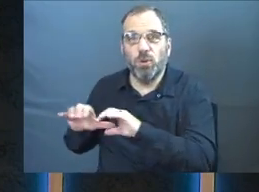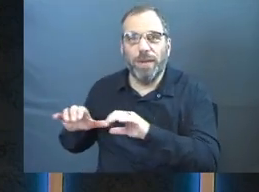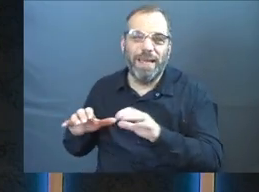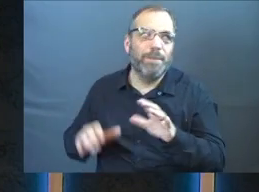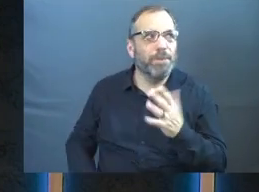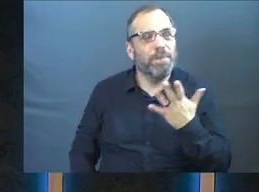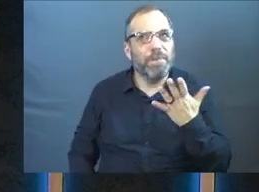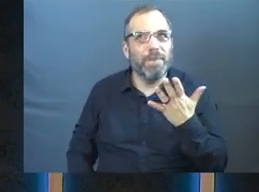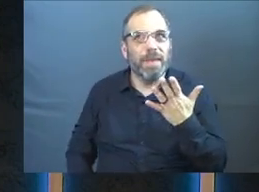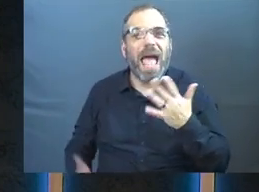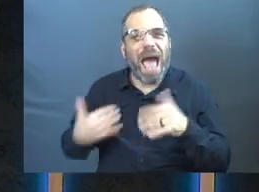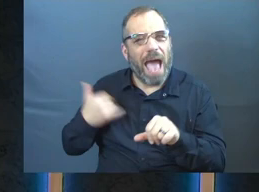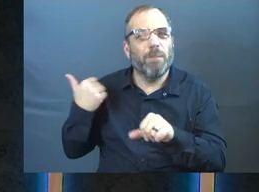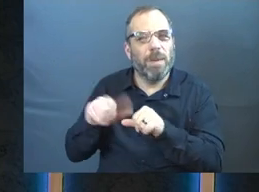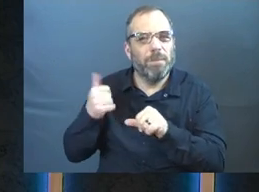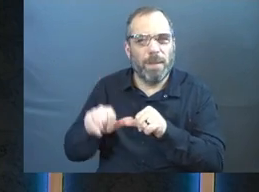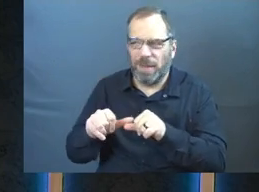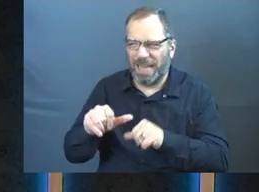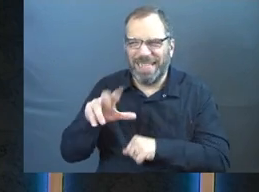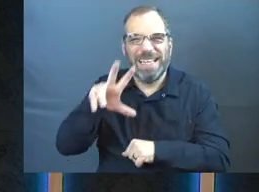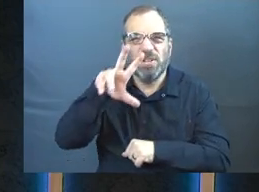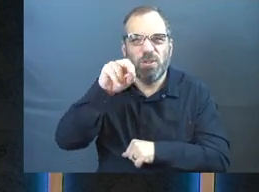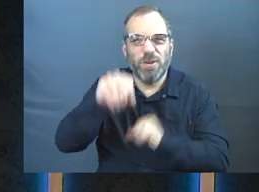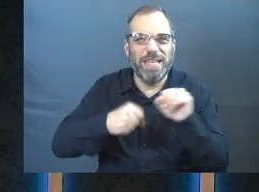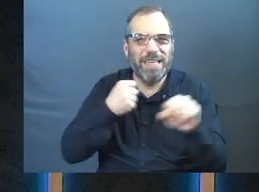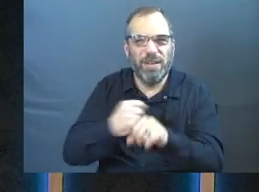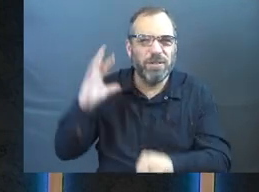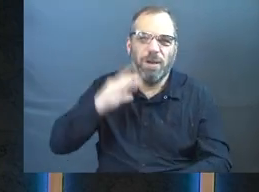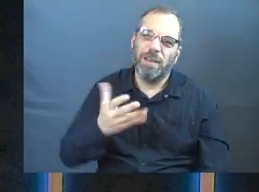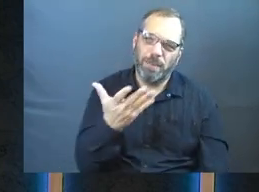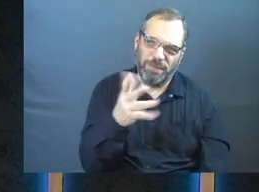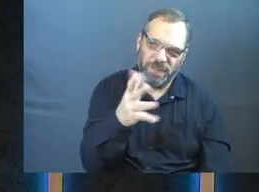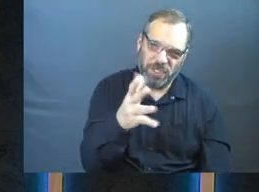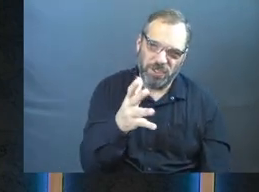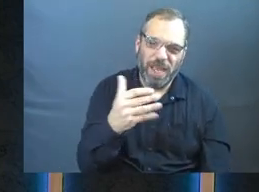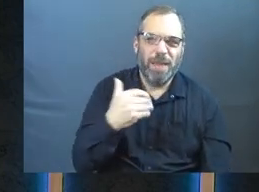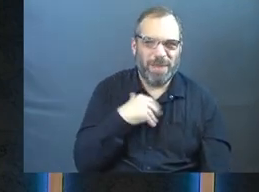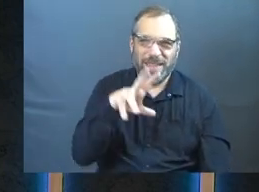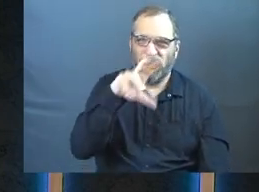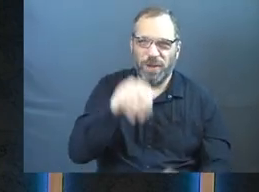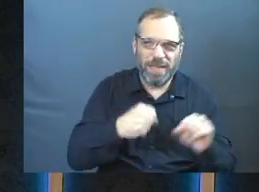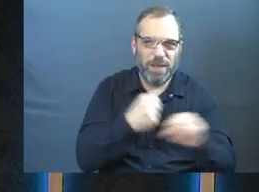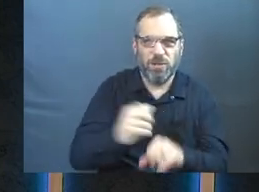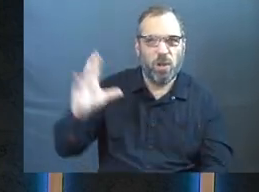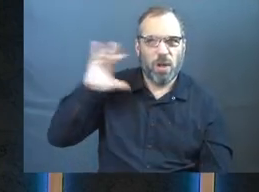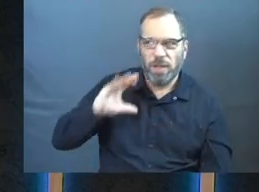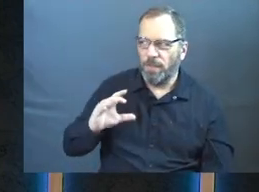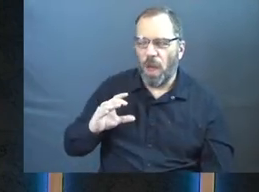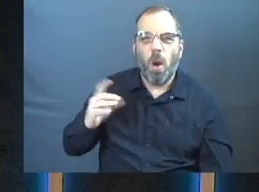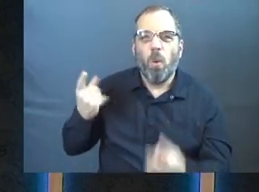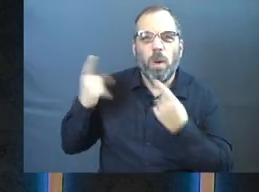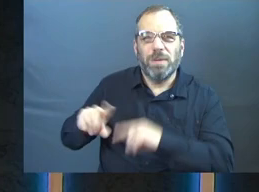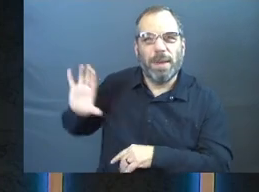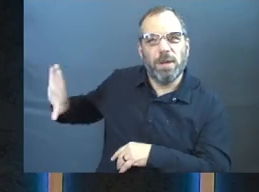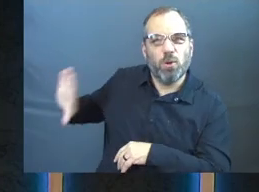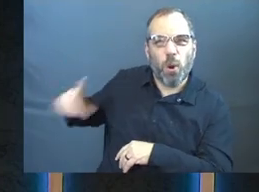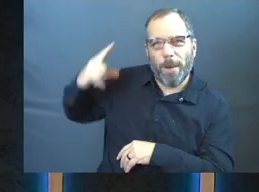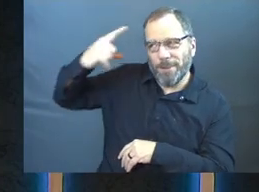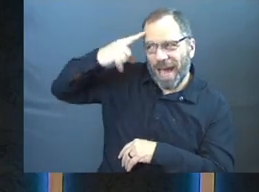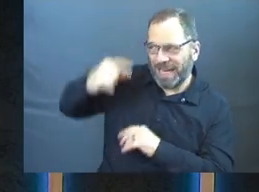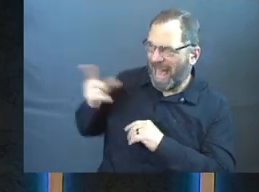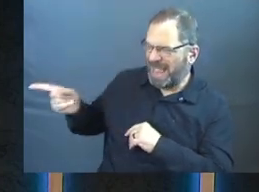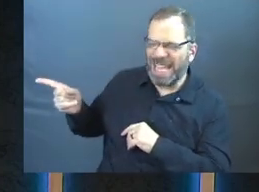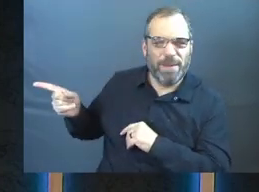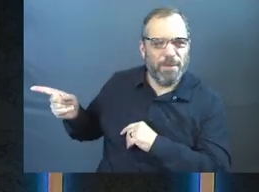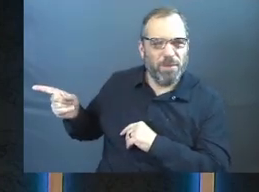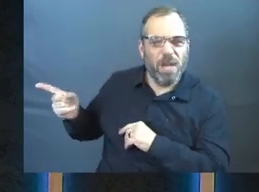and I'm just, you know, I'm remembering like 30 years back, okay? So give me a break. I'm remembering like 30 years back and like what was going through her mind. And I